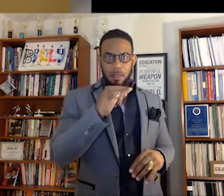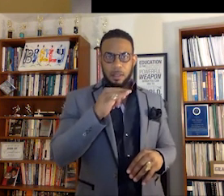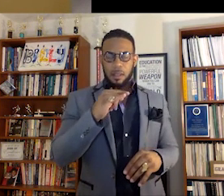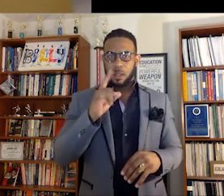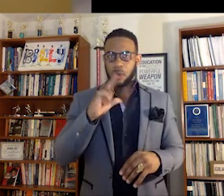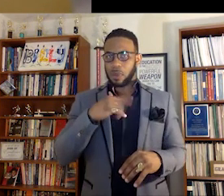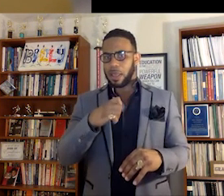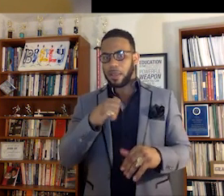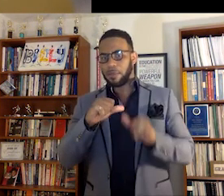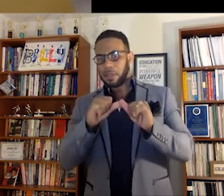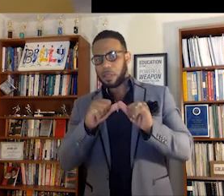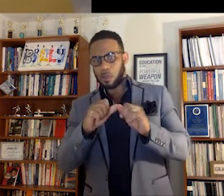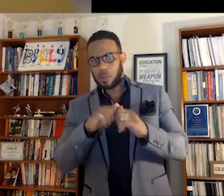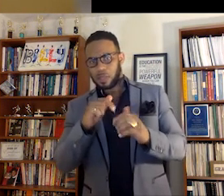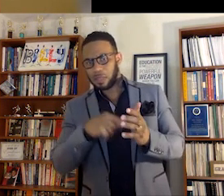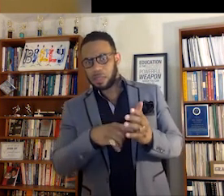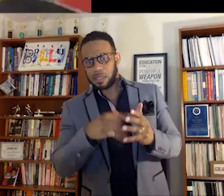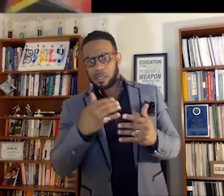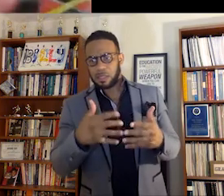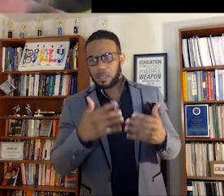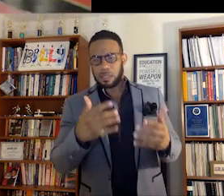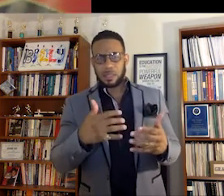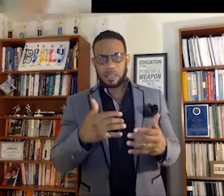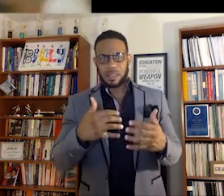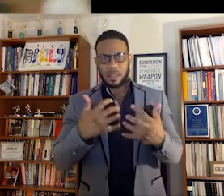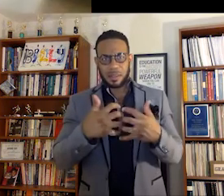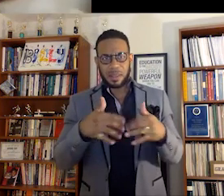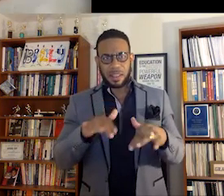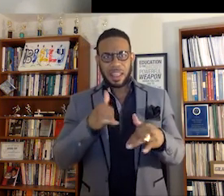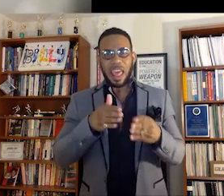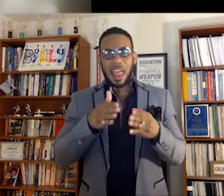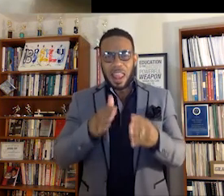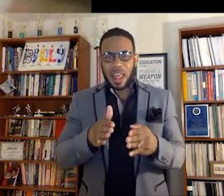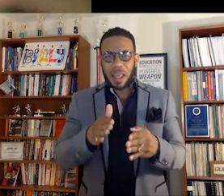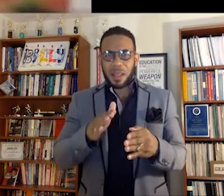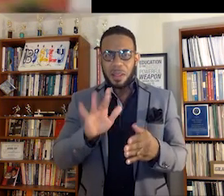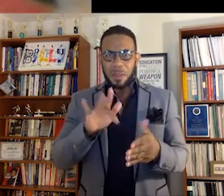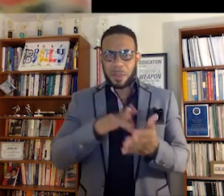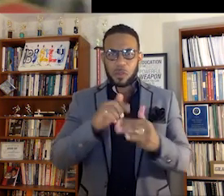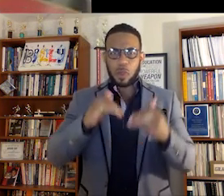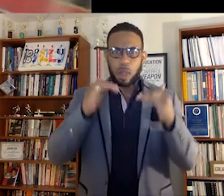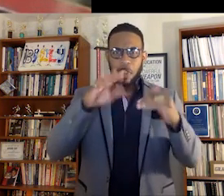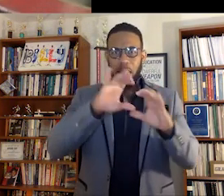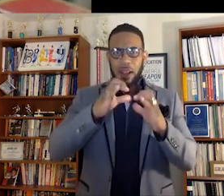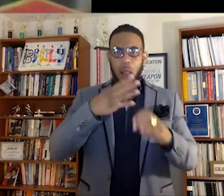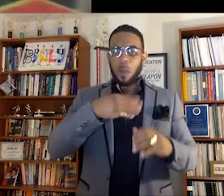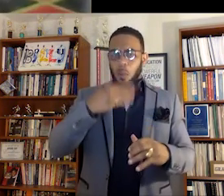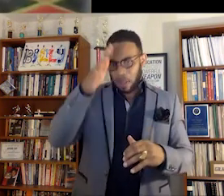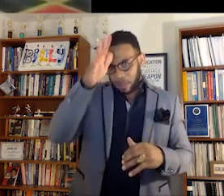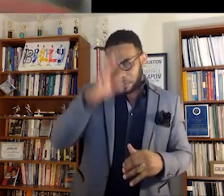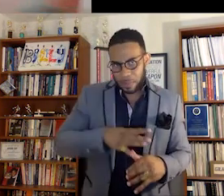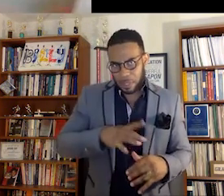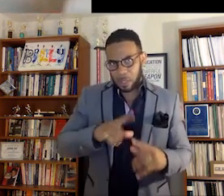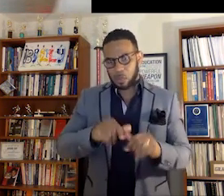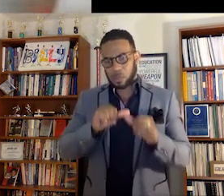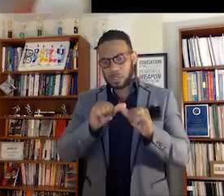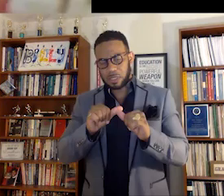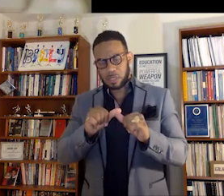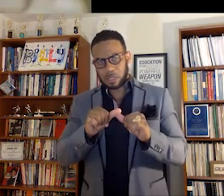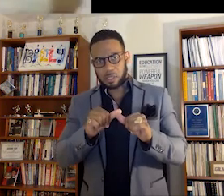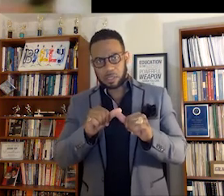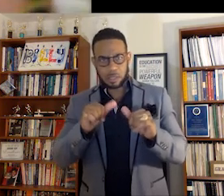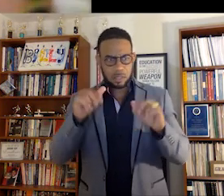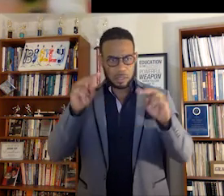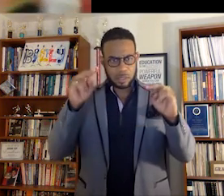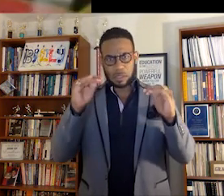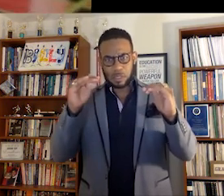to continue with this, this mechanism that allows middle to upper class white men to continue to succeed, and